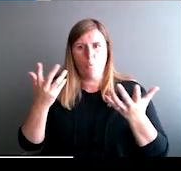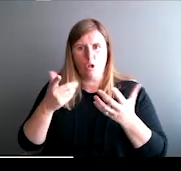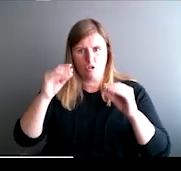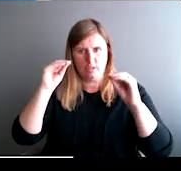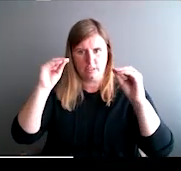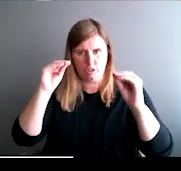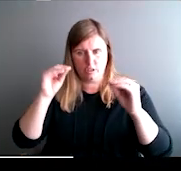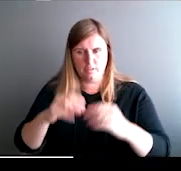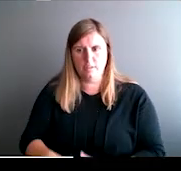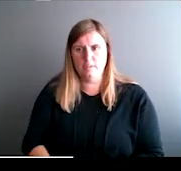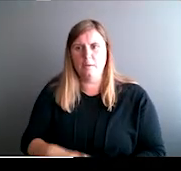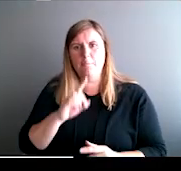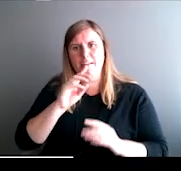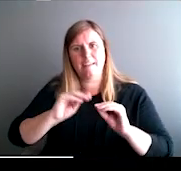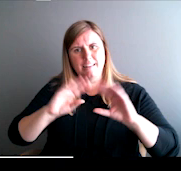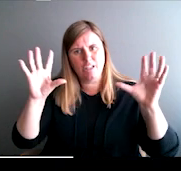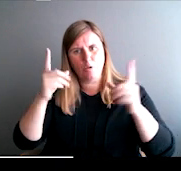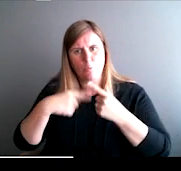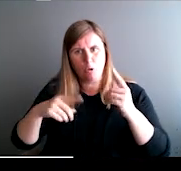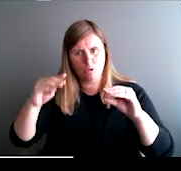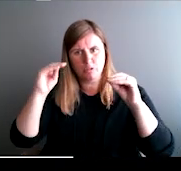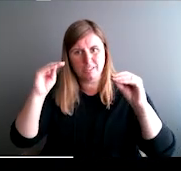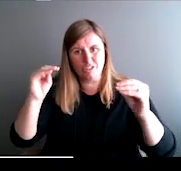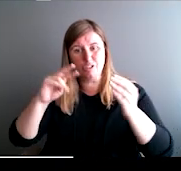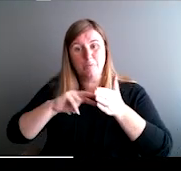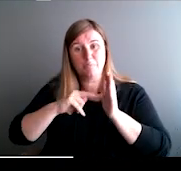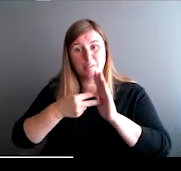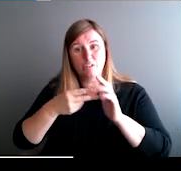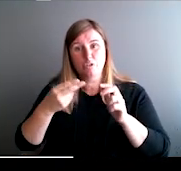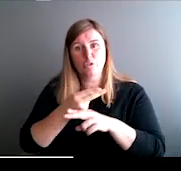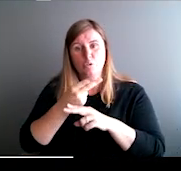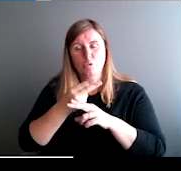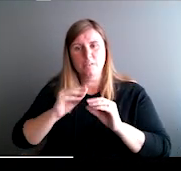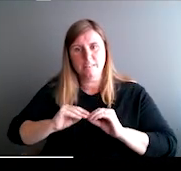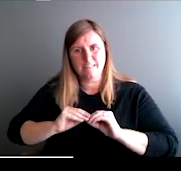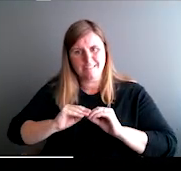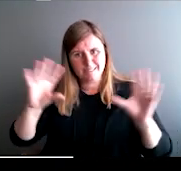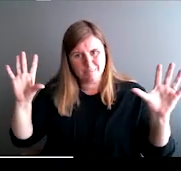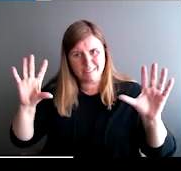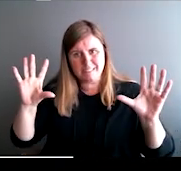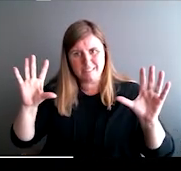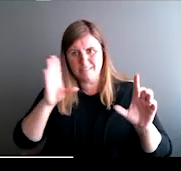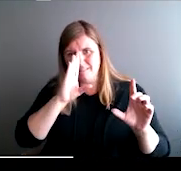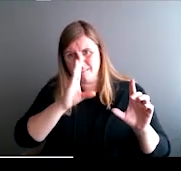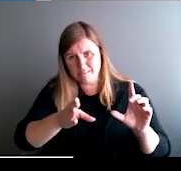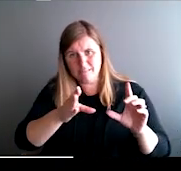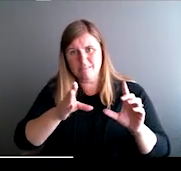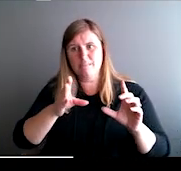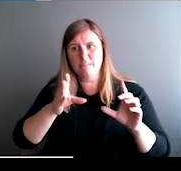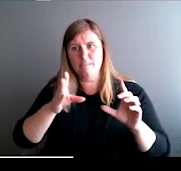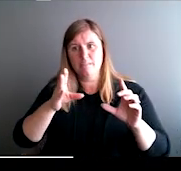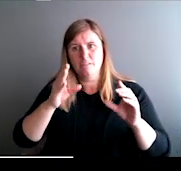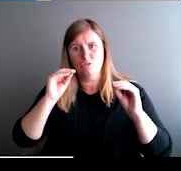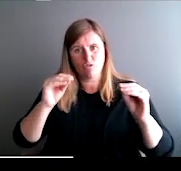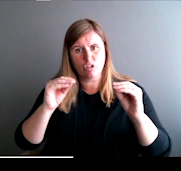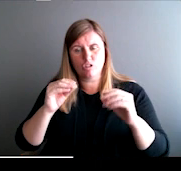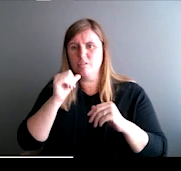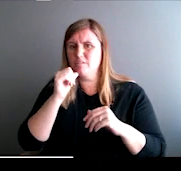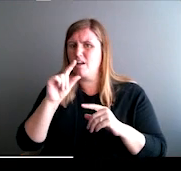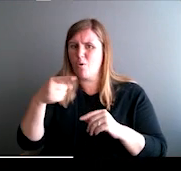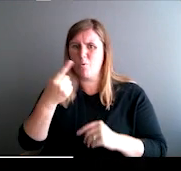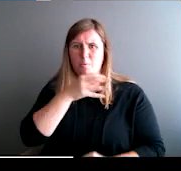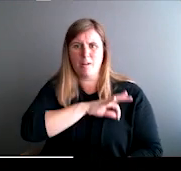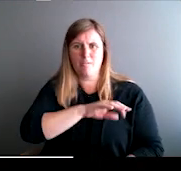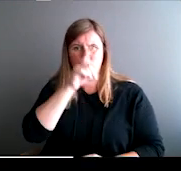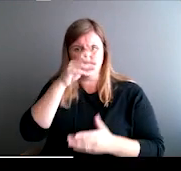teaching. Be clear about what you're teaching simply means use explicit instructions. This isn't just beneficial